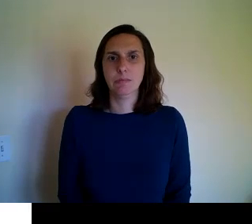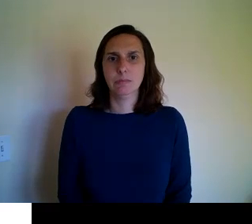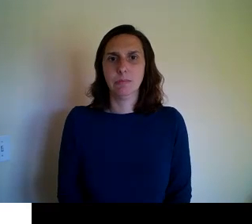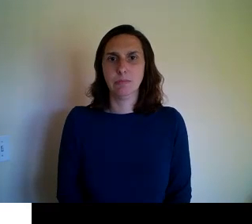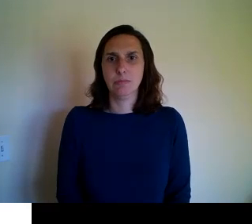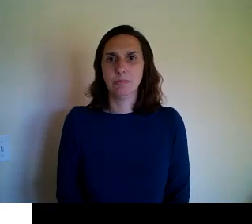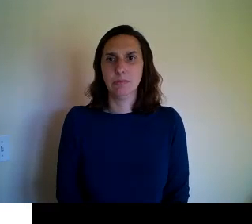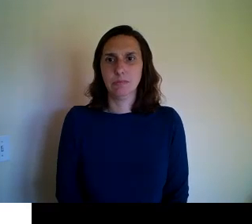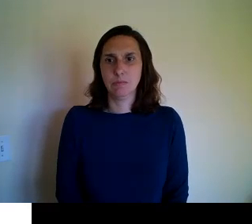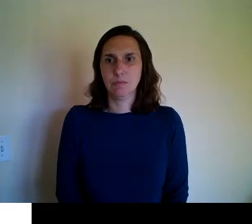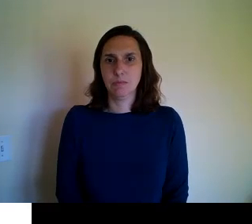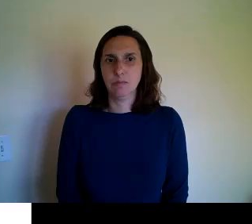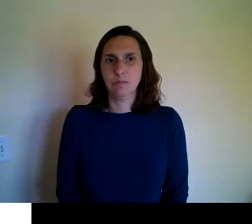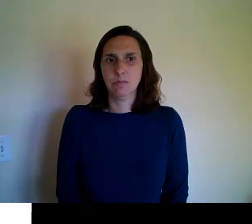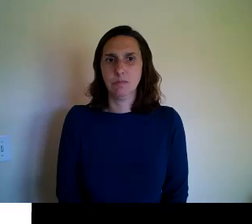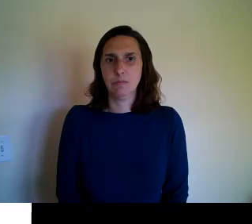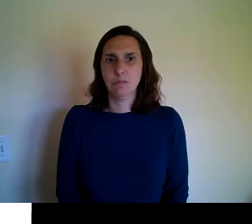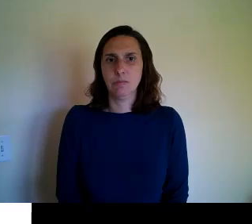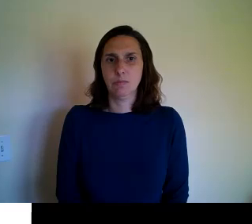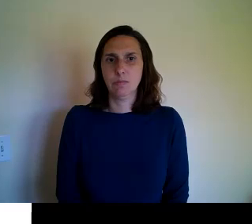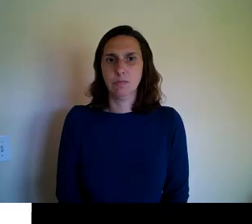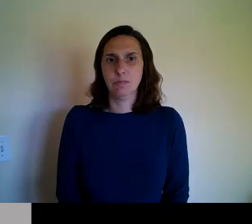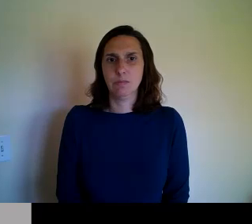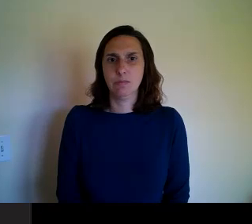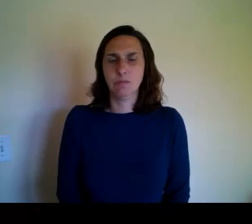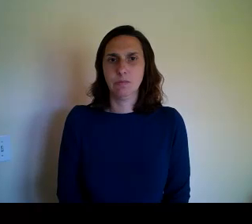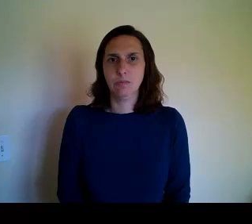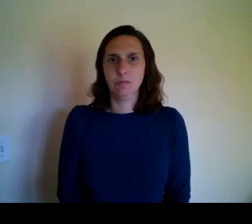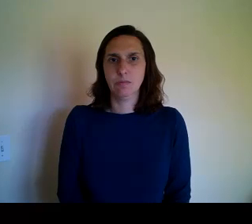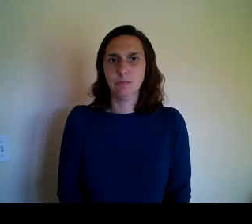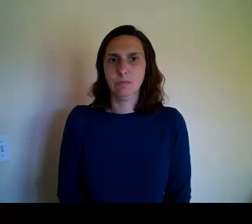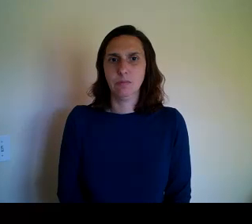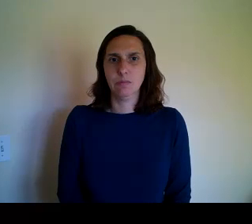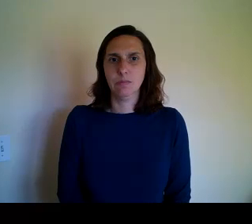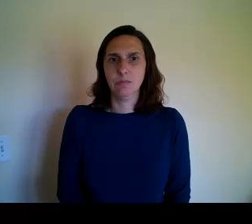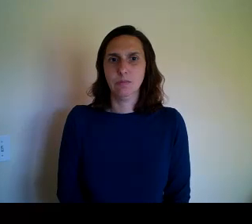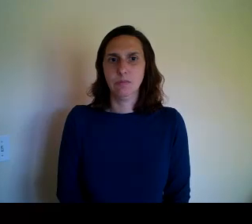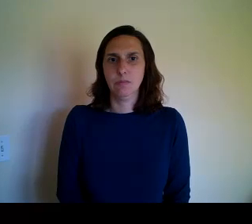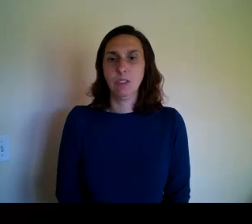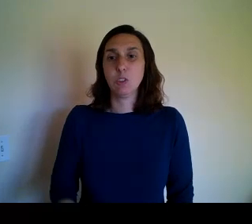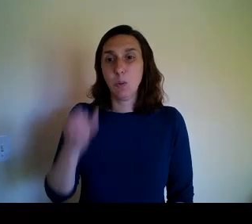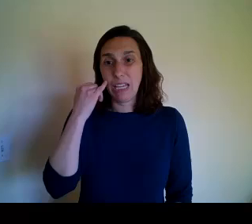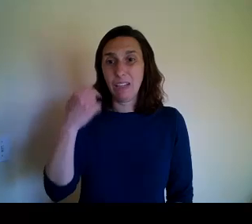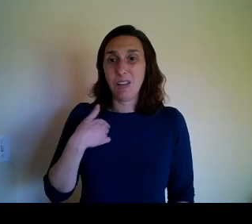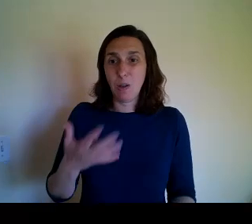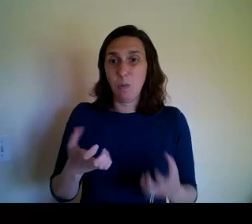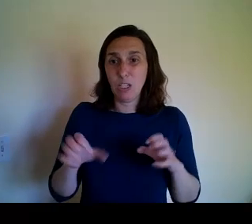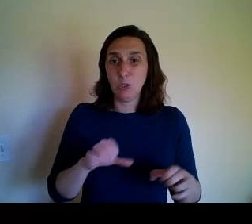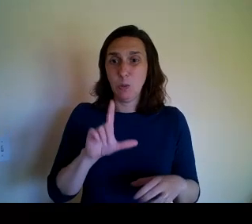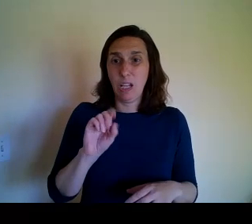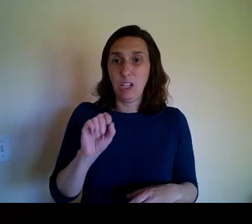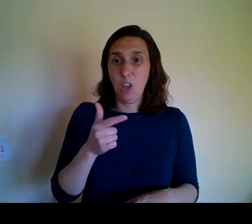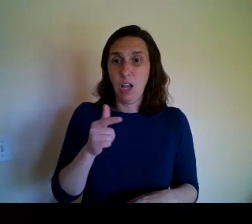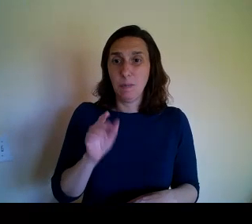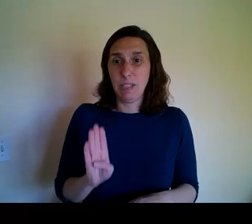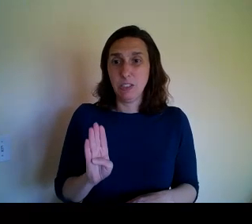There we go, sorry. And no log base 2. So, if I want to do a log base 2, I've got to change into one of the